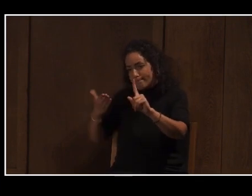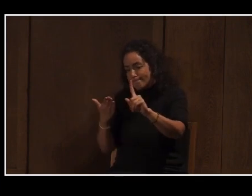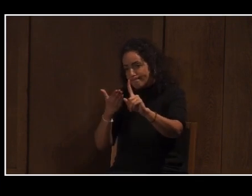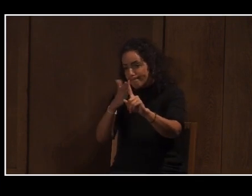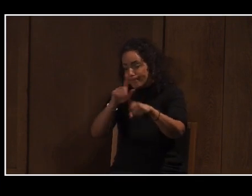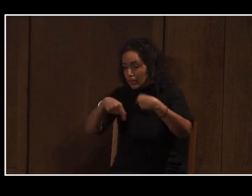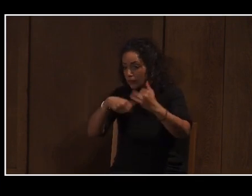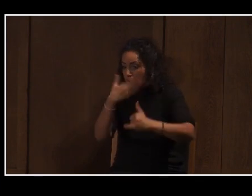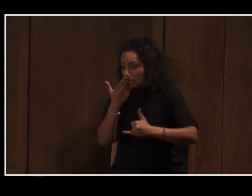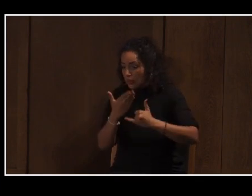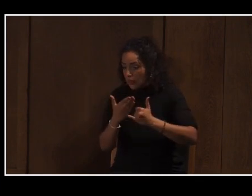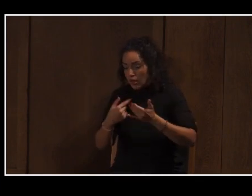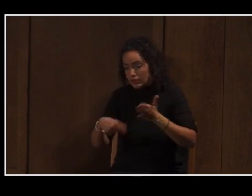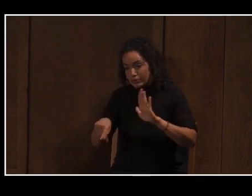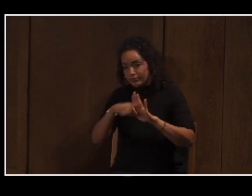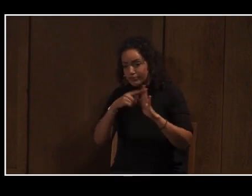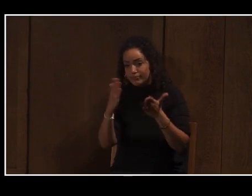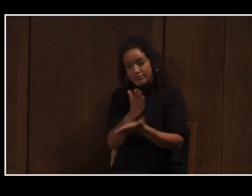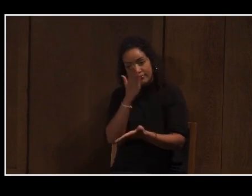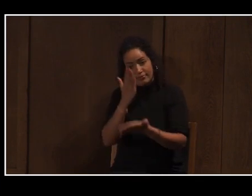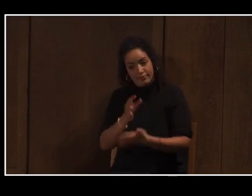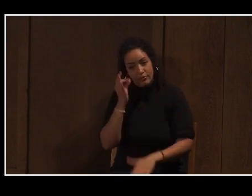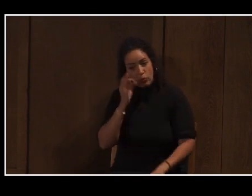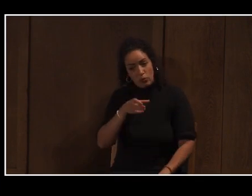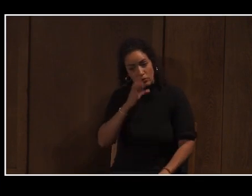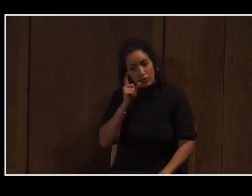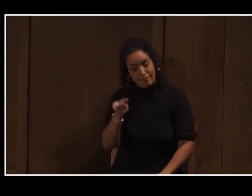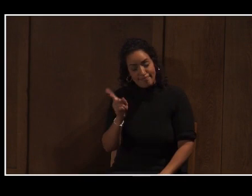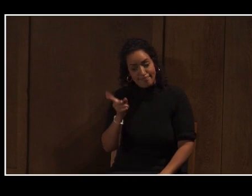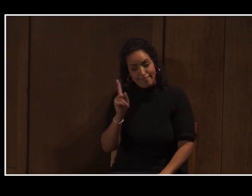principle, please remember to hydrate.